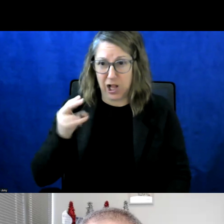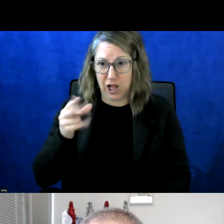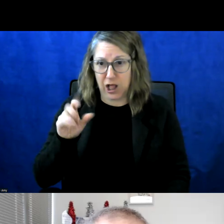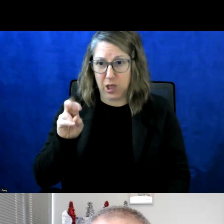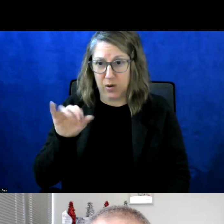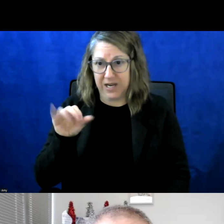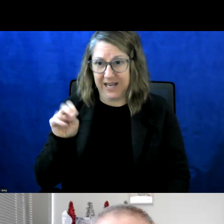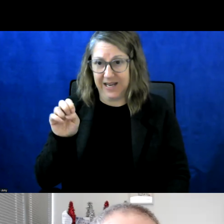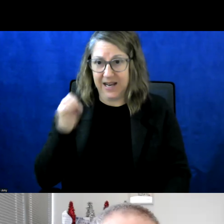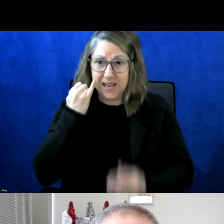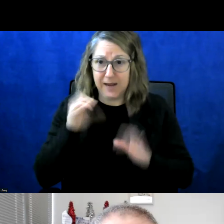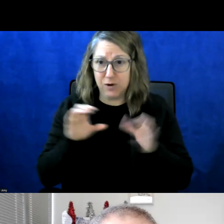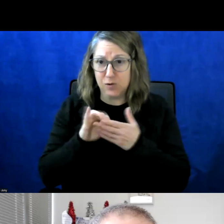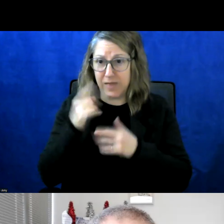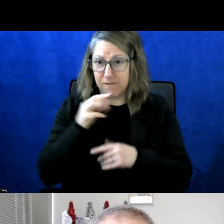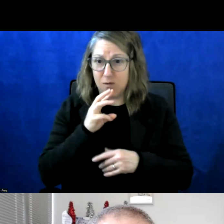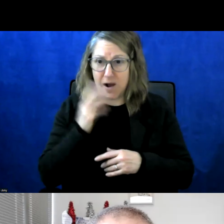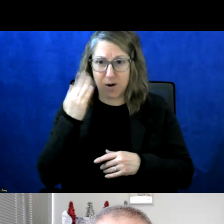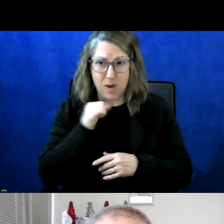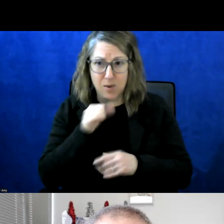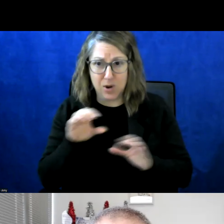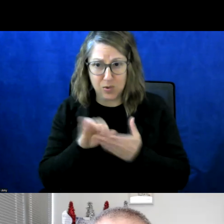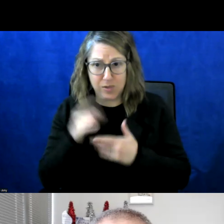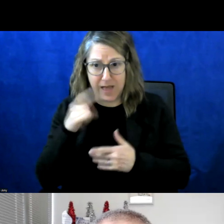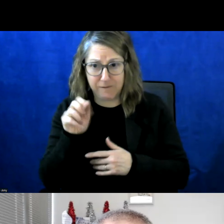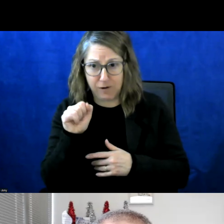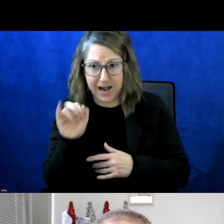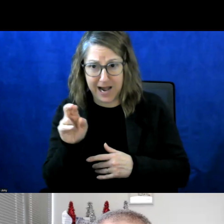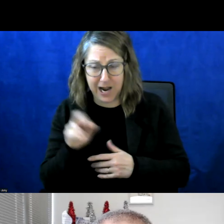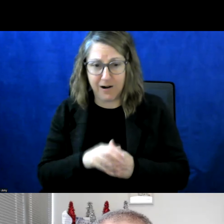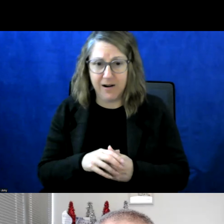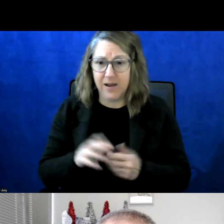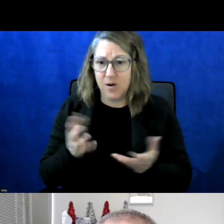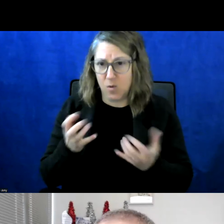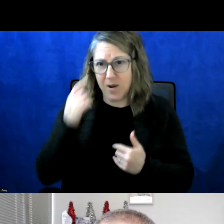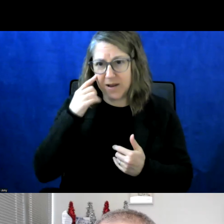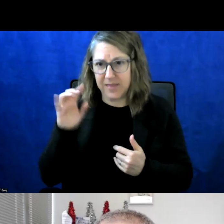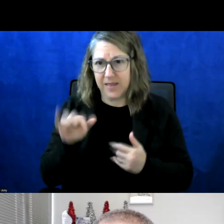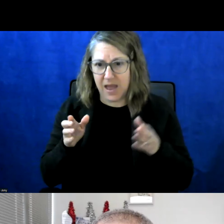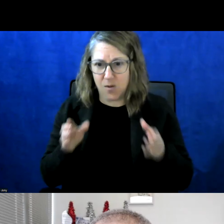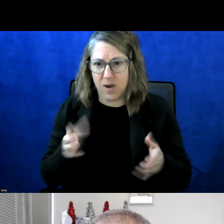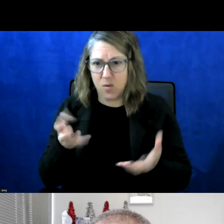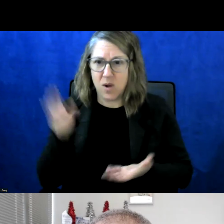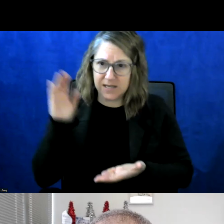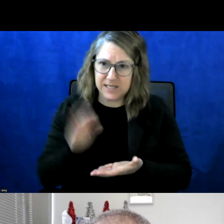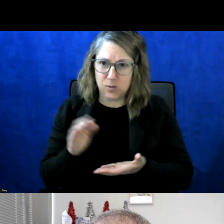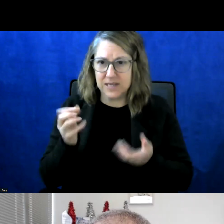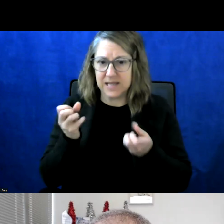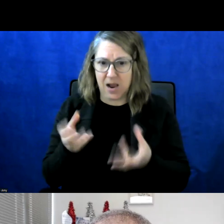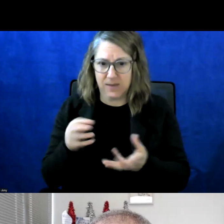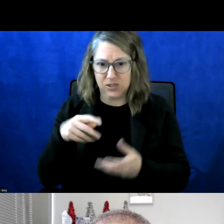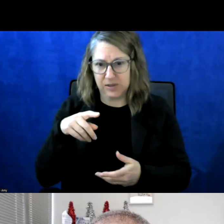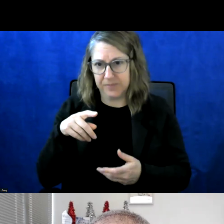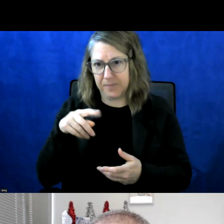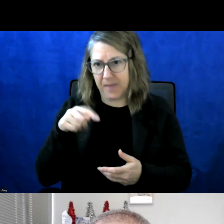for water, how come we don't do it for air? And it's absolutely true. We want to think that way. We do want to decrease the concentration of pathogens in